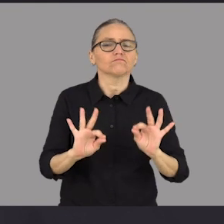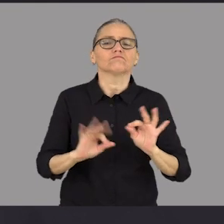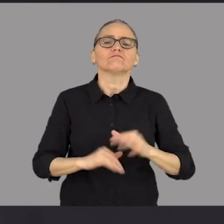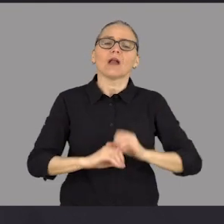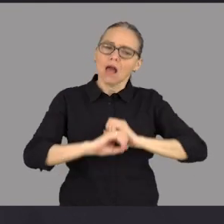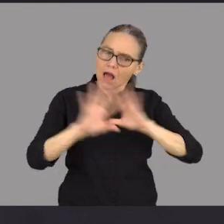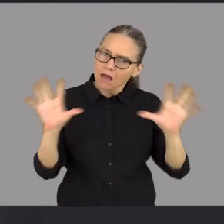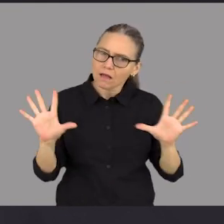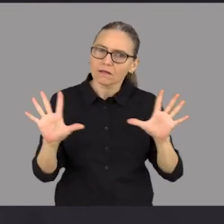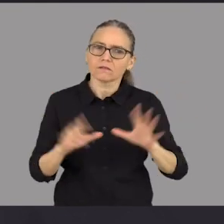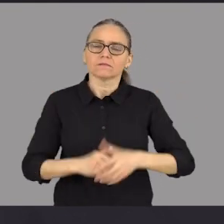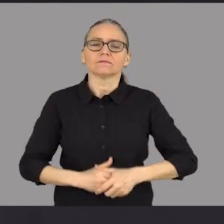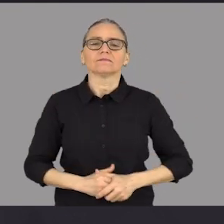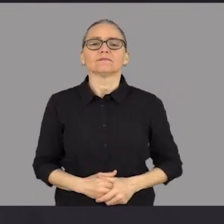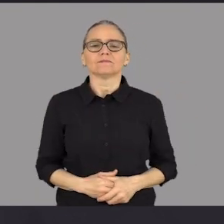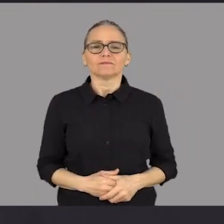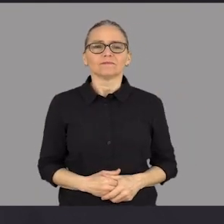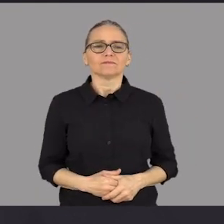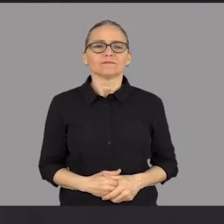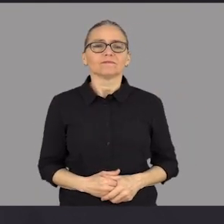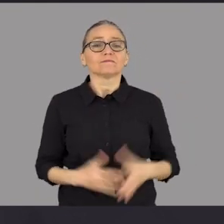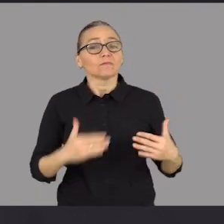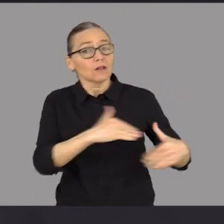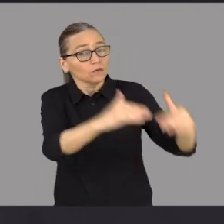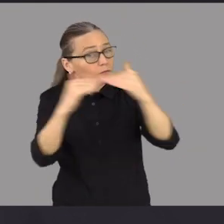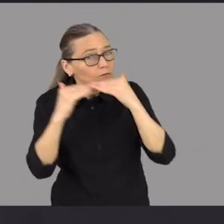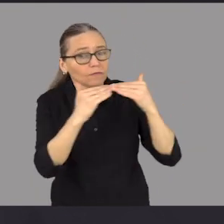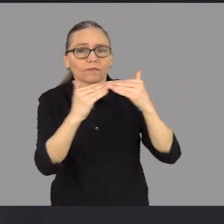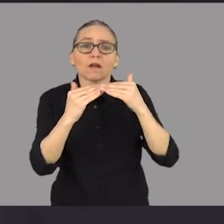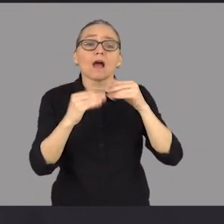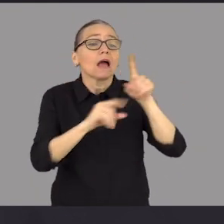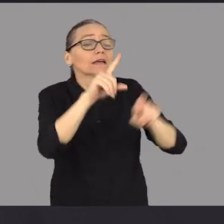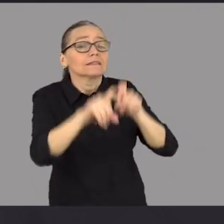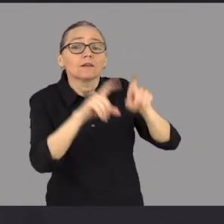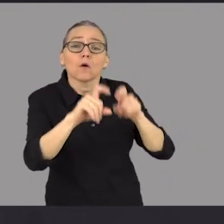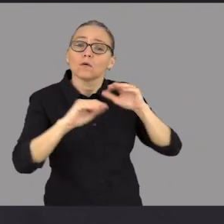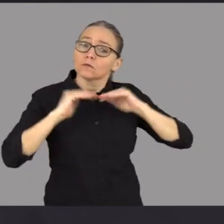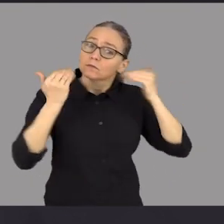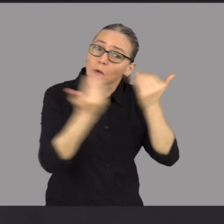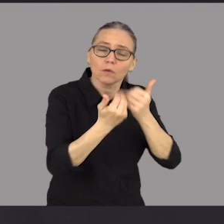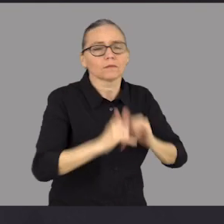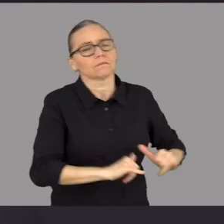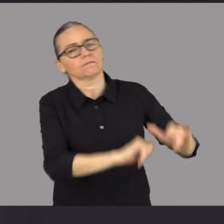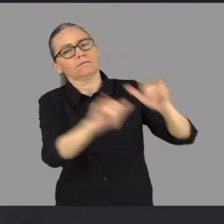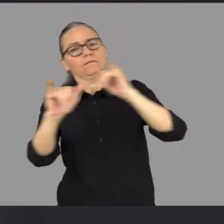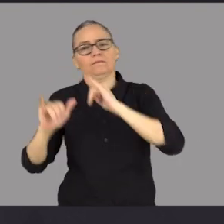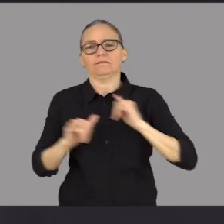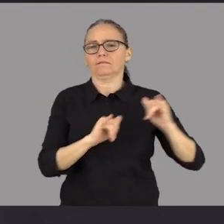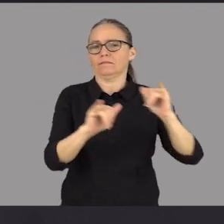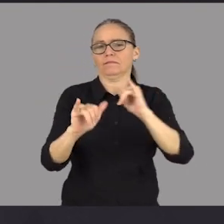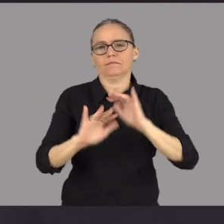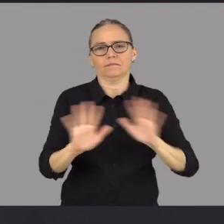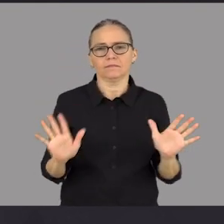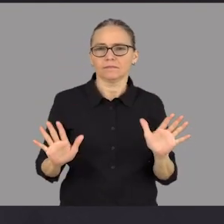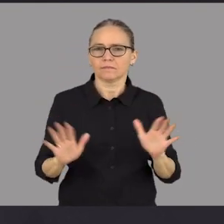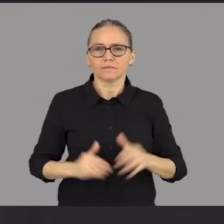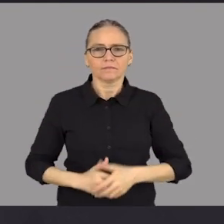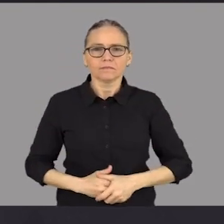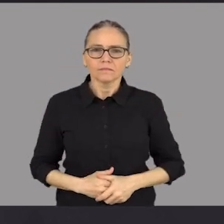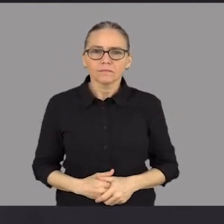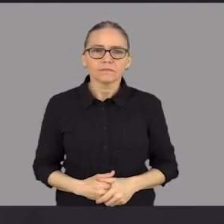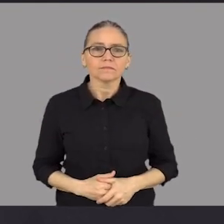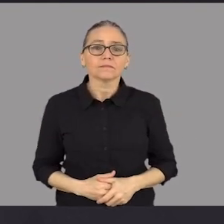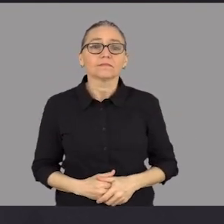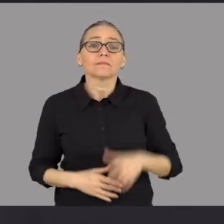Another aspect to consider is the interview questions. Ensure that you have a list of questions written in plain